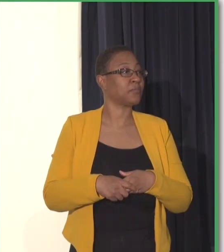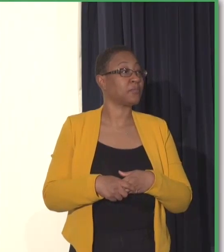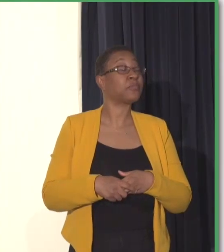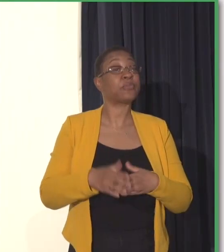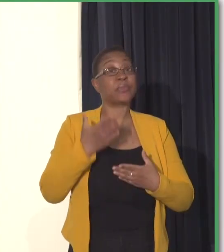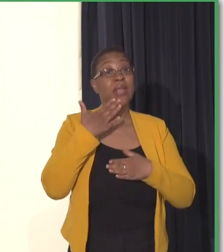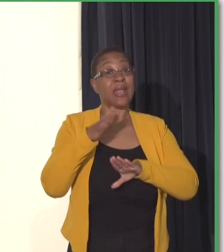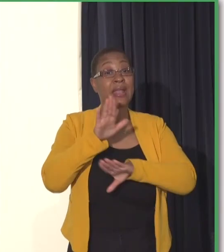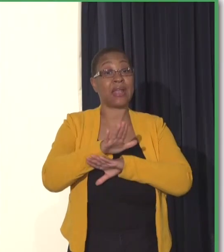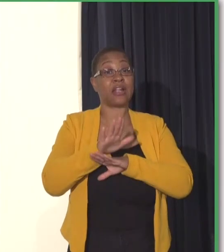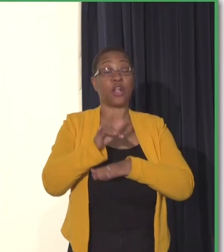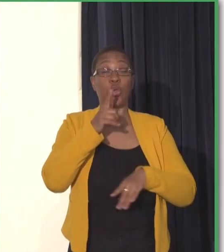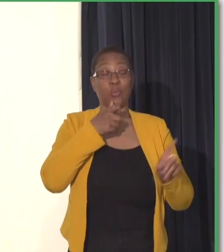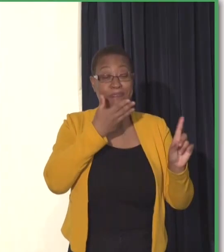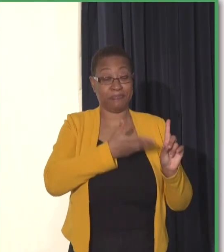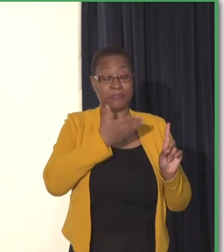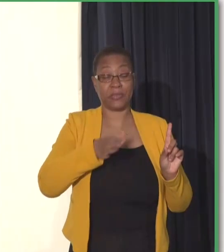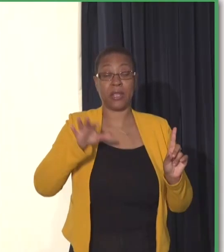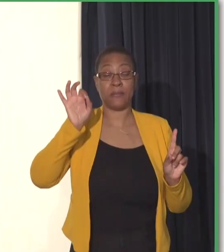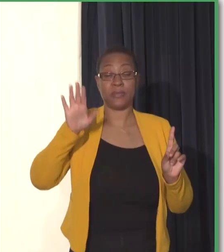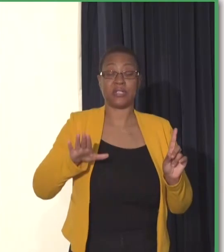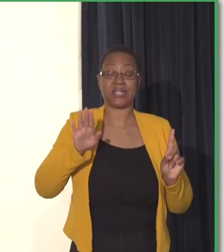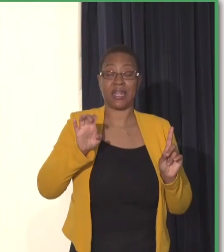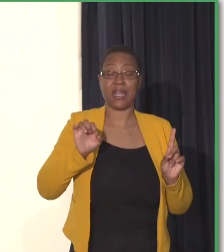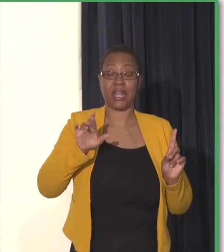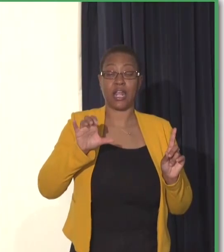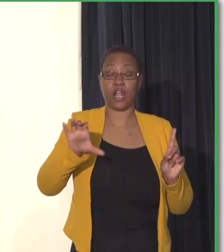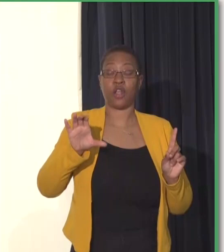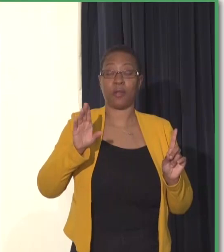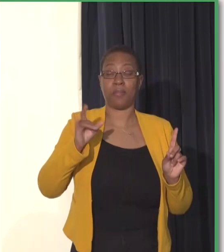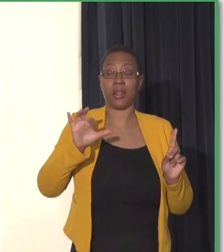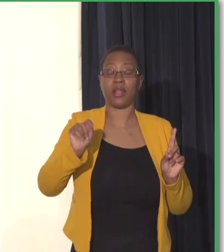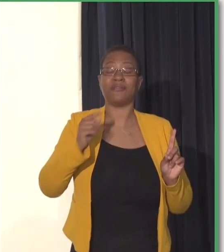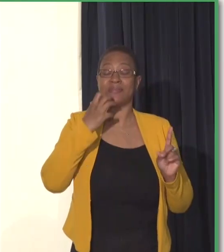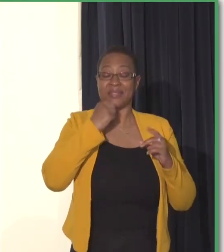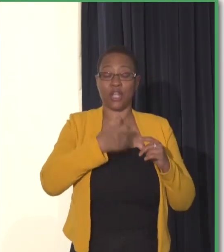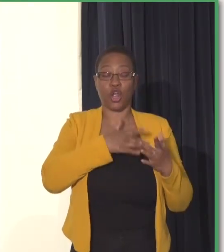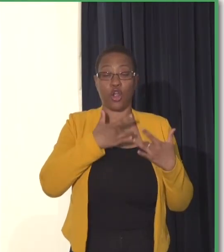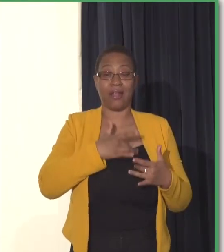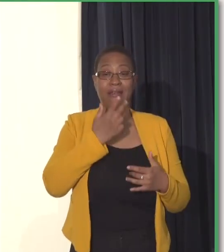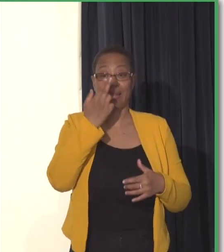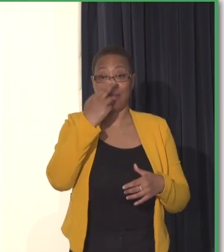Good afternoon. I'm Minister Eric Blunt from Good Sacred afternoon. Heart Catholic Church here in Detroit.